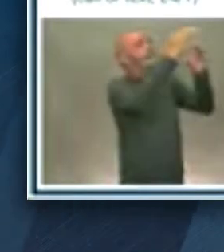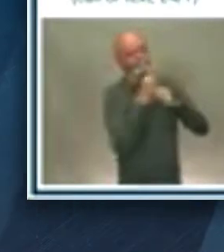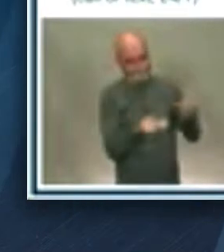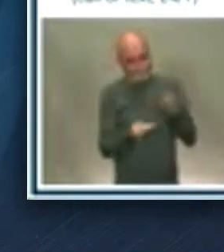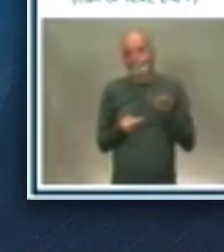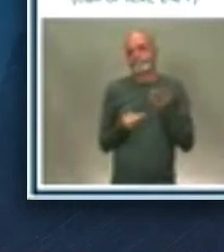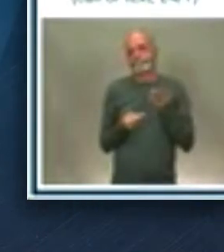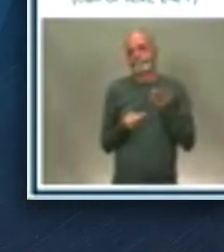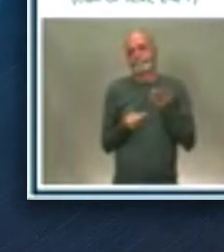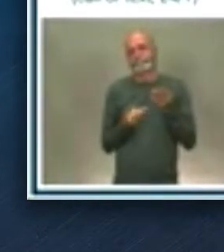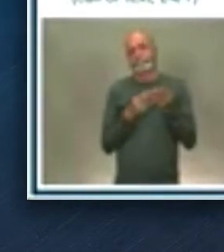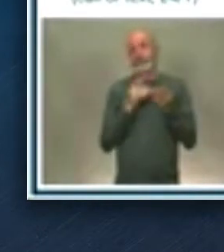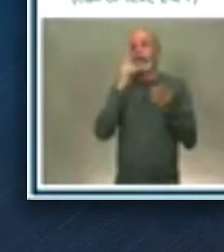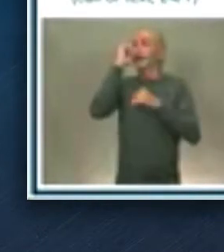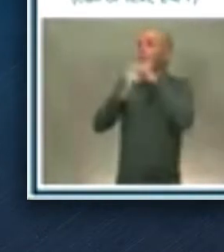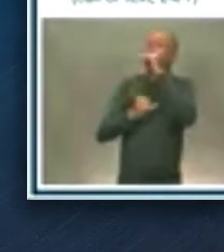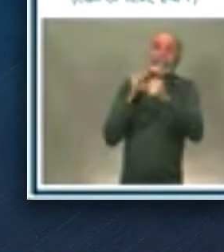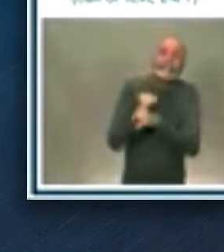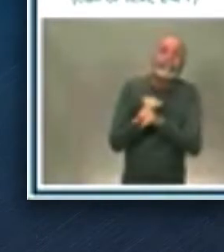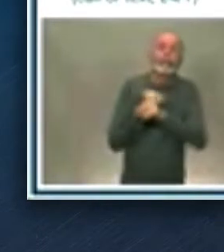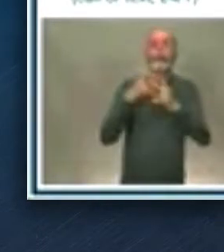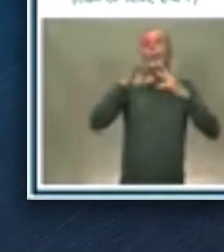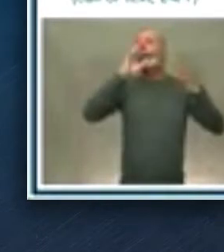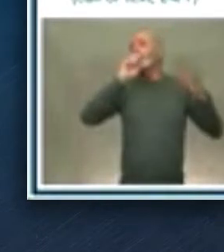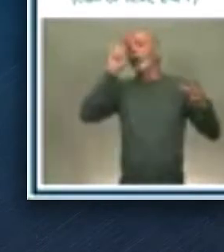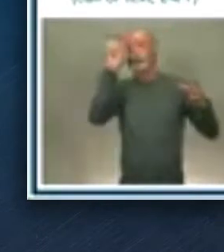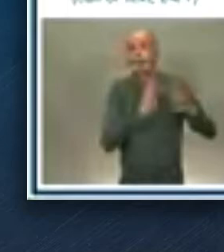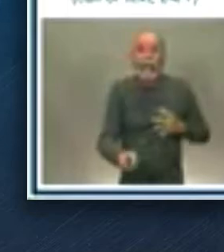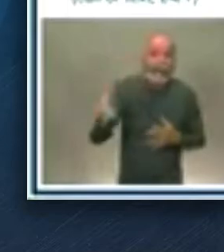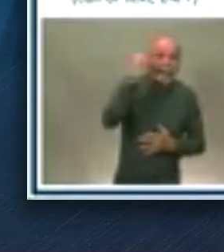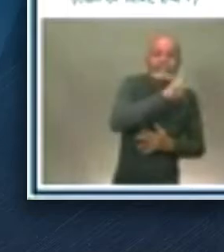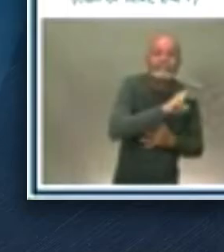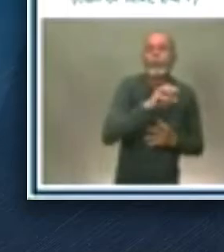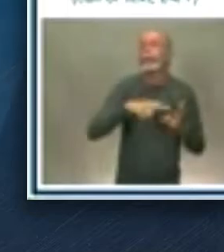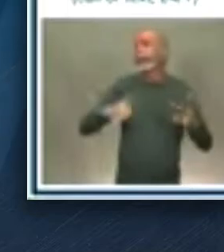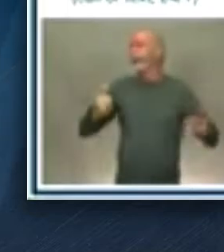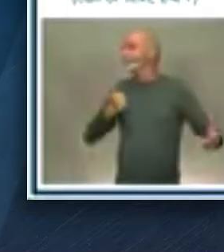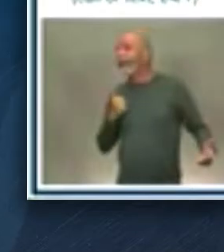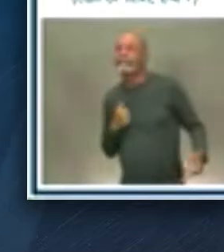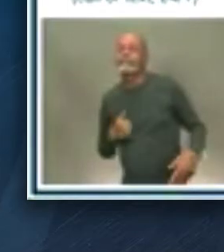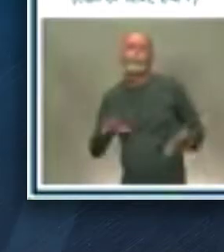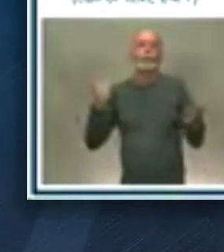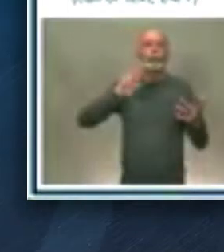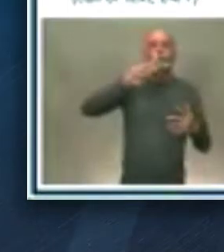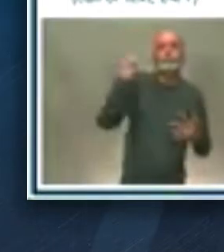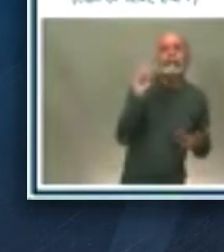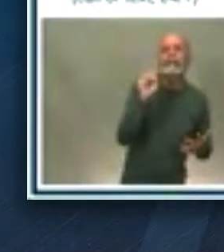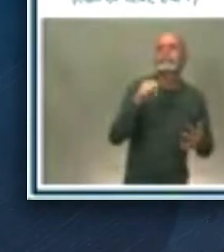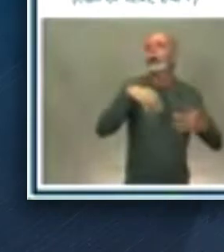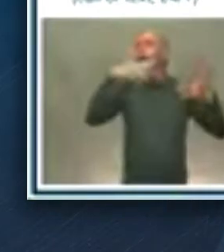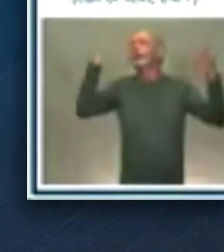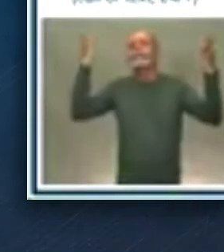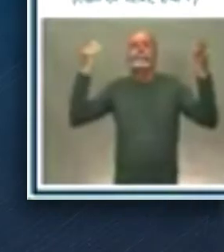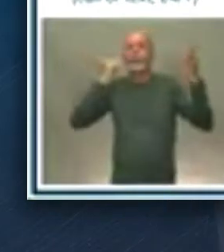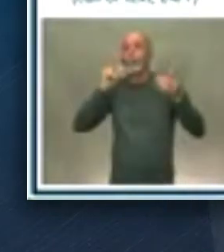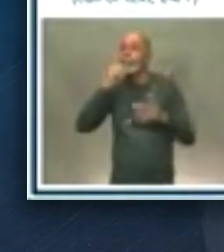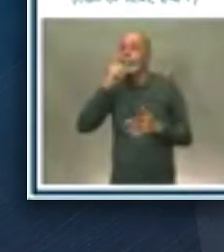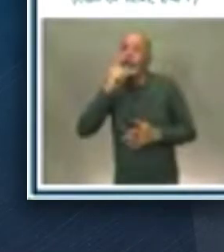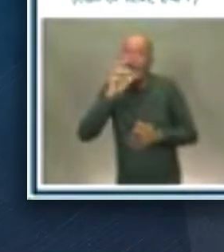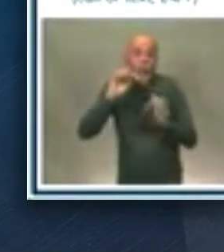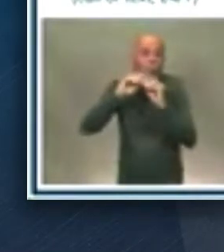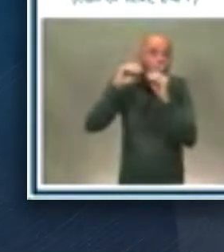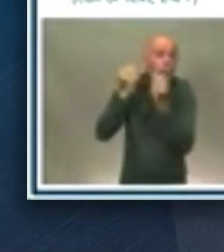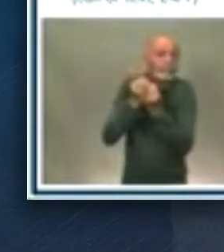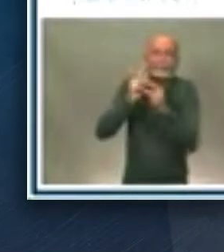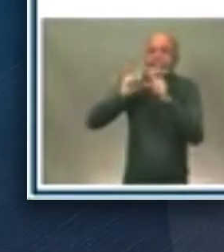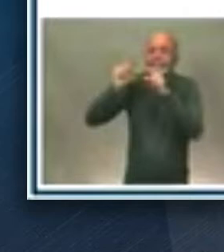international travel across the country, and even there may be some private organizations here in Nova Scotia, businesses that